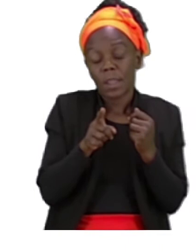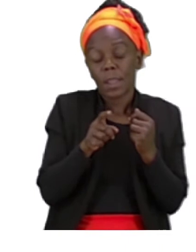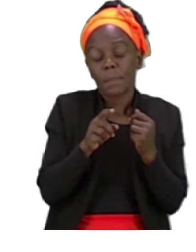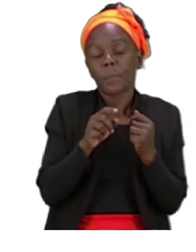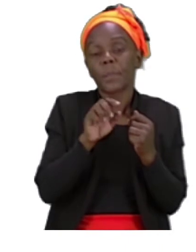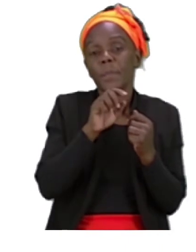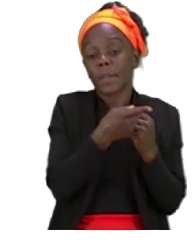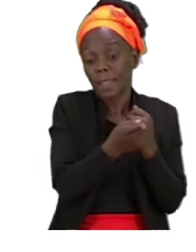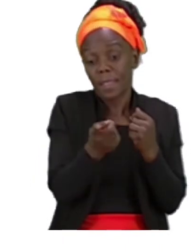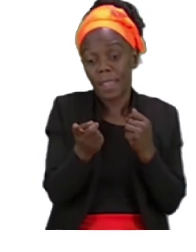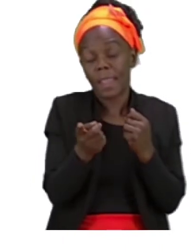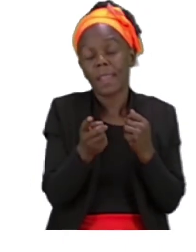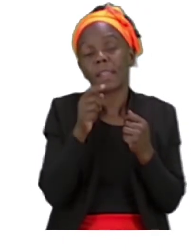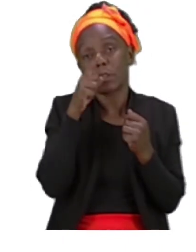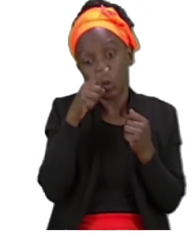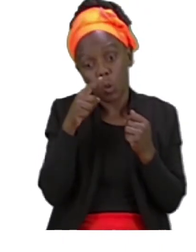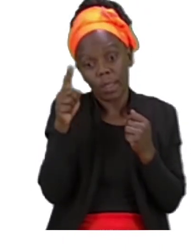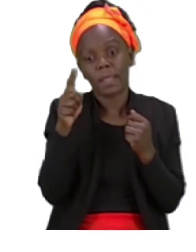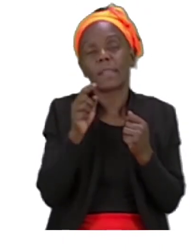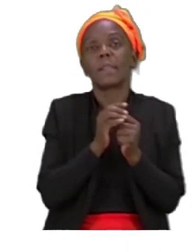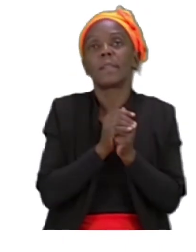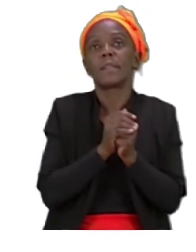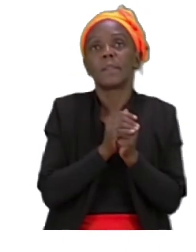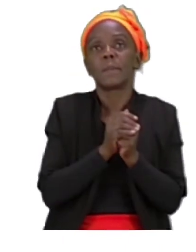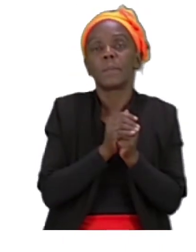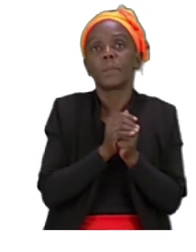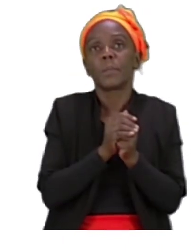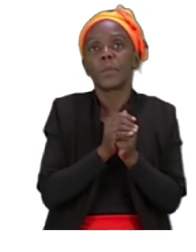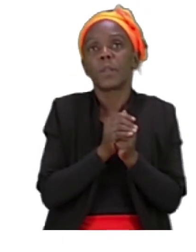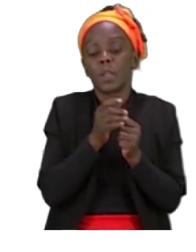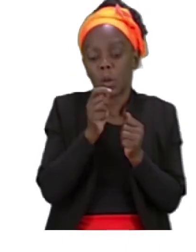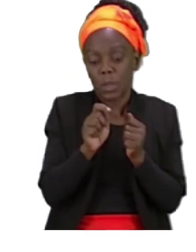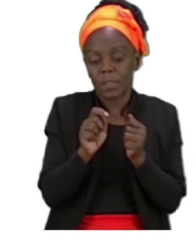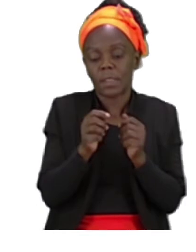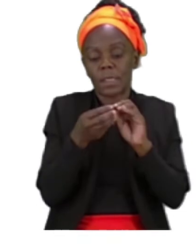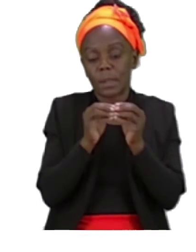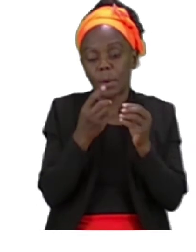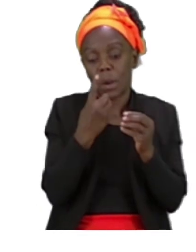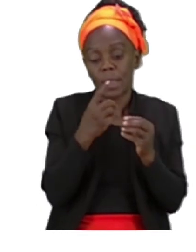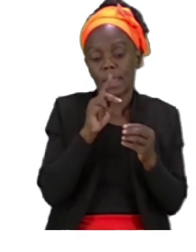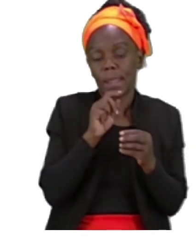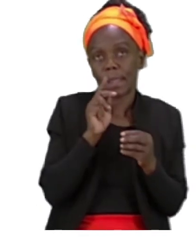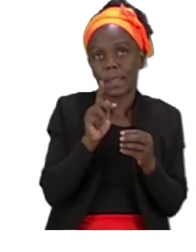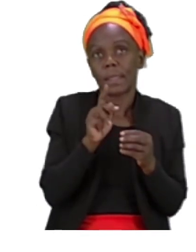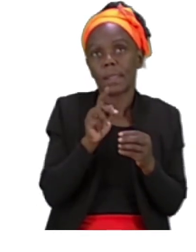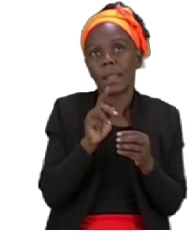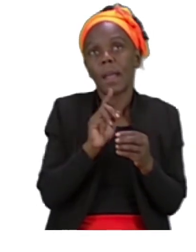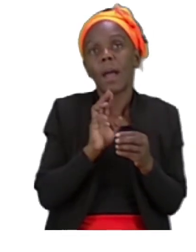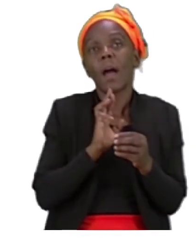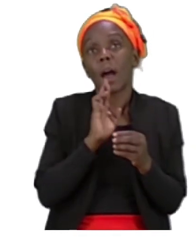they. Now, let's read our new sentence. Number 1. Are